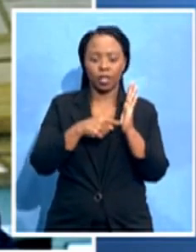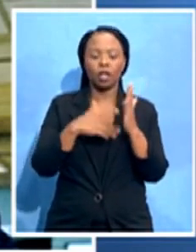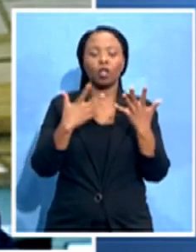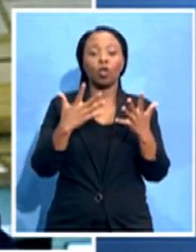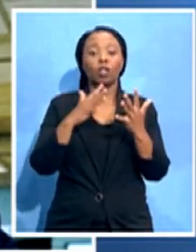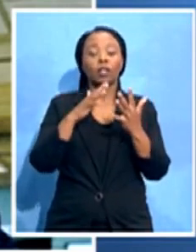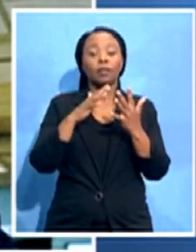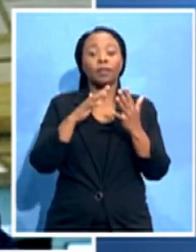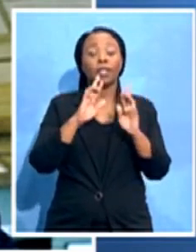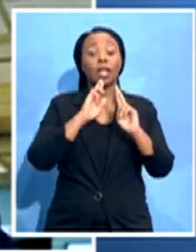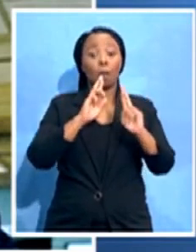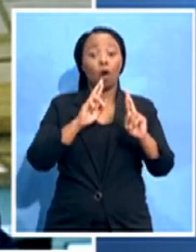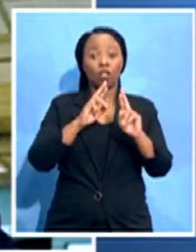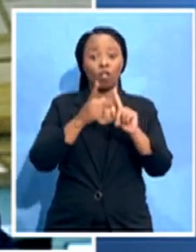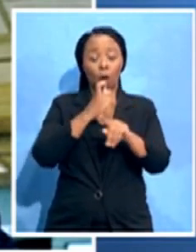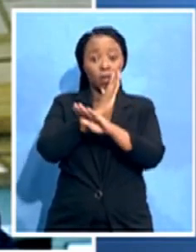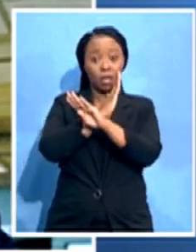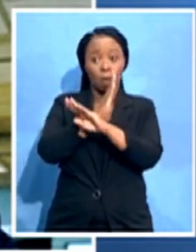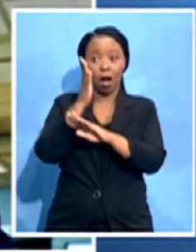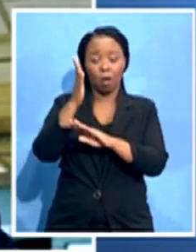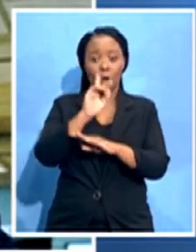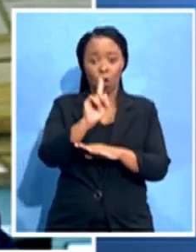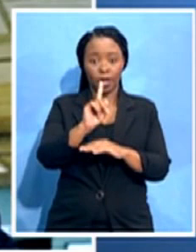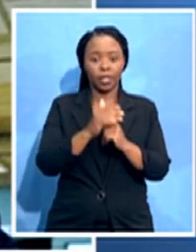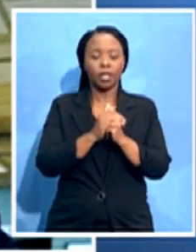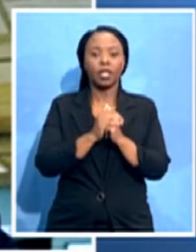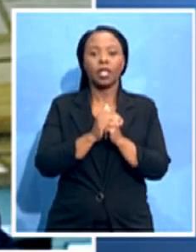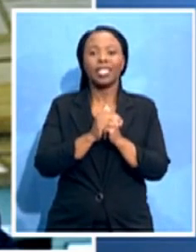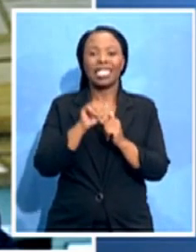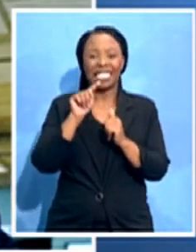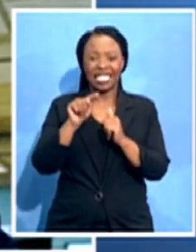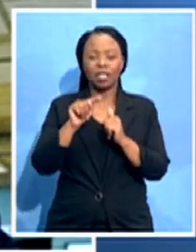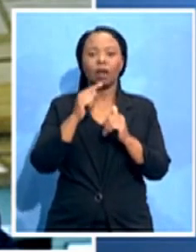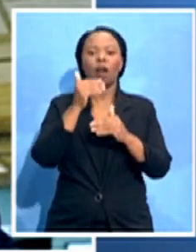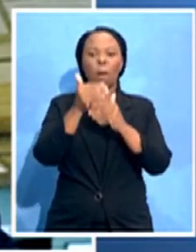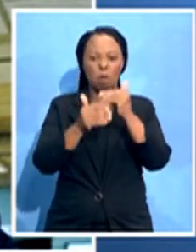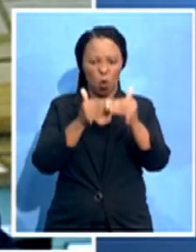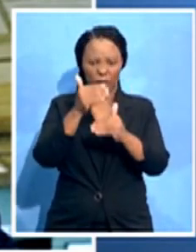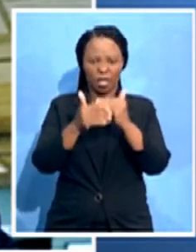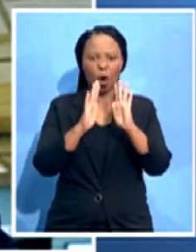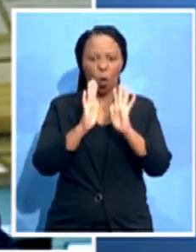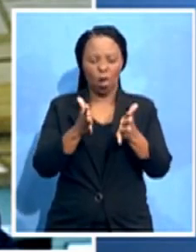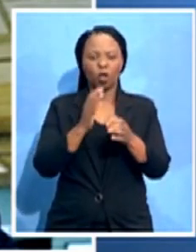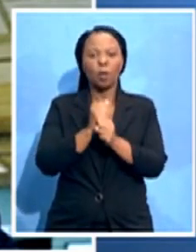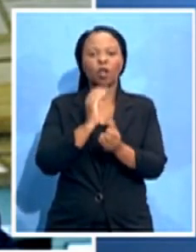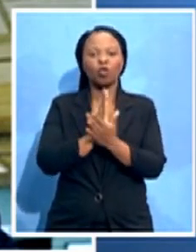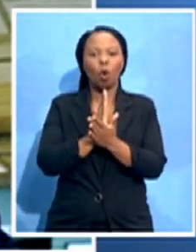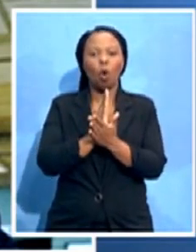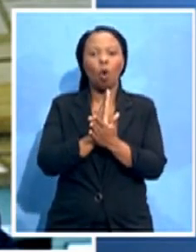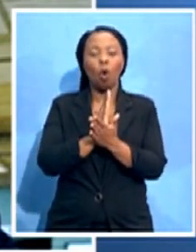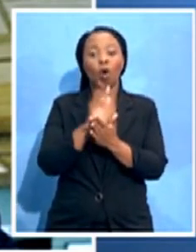then be another process of ensuring that they do their own internal checks